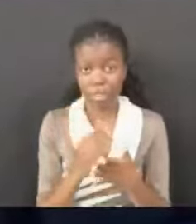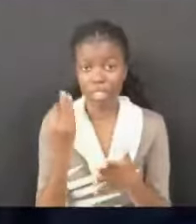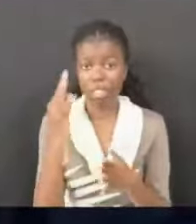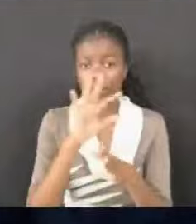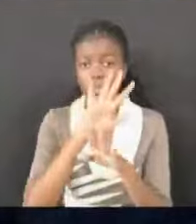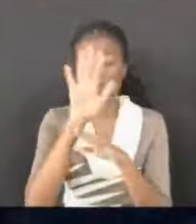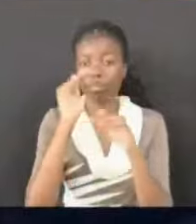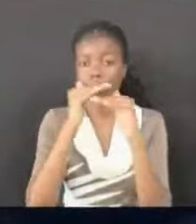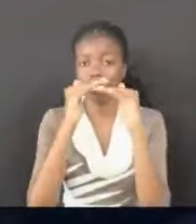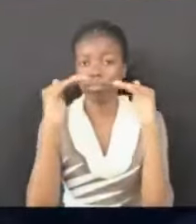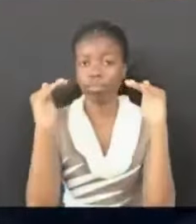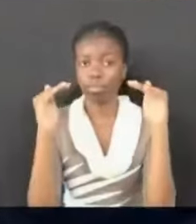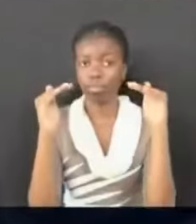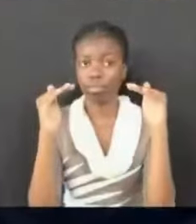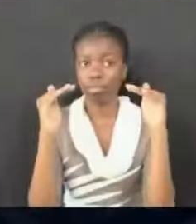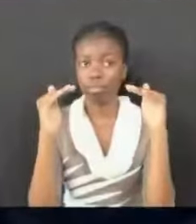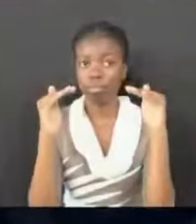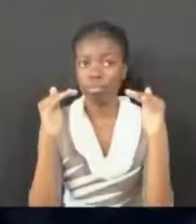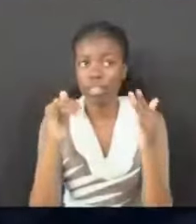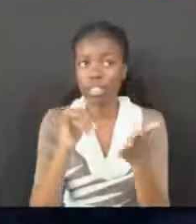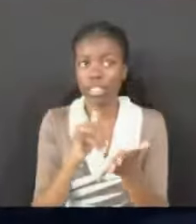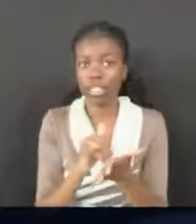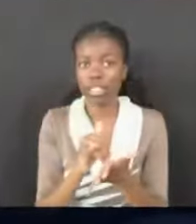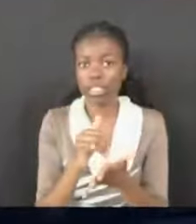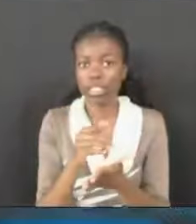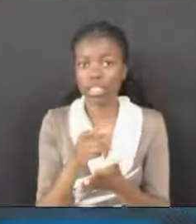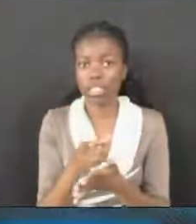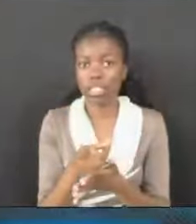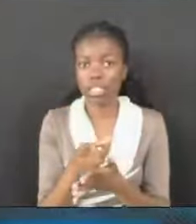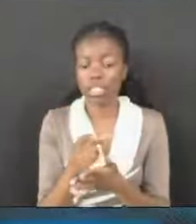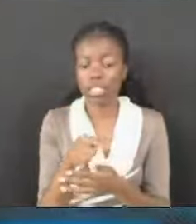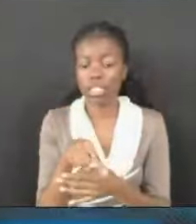that is around us